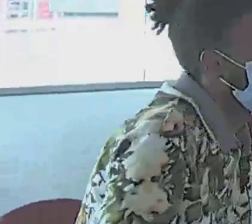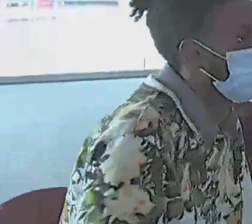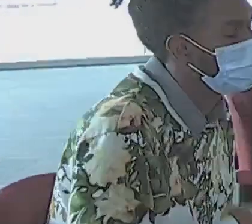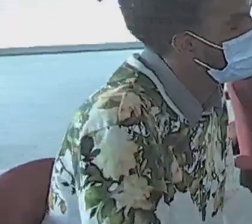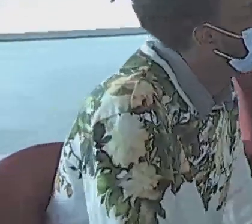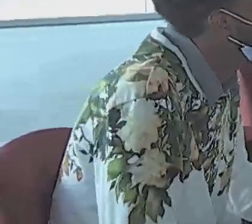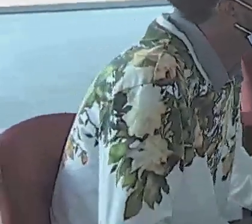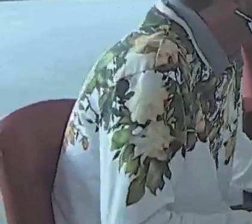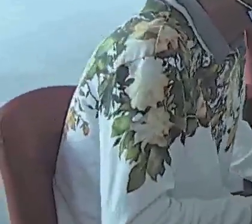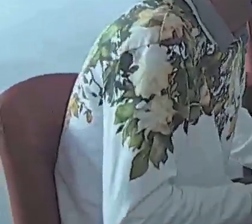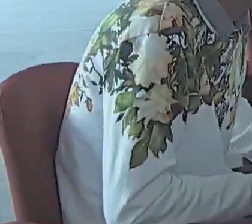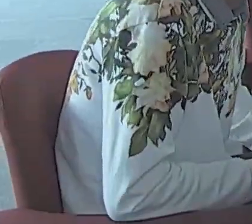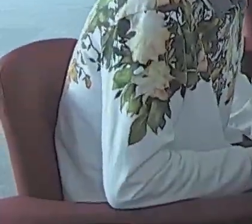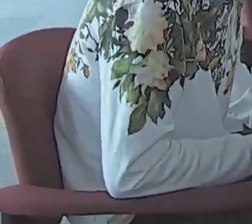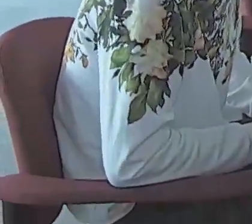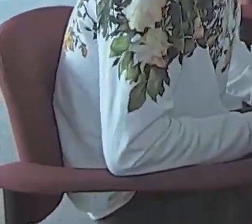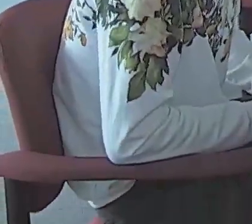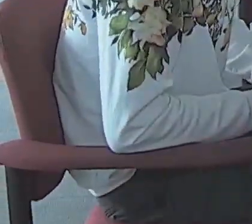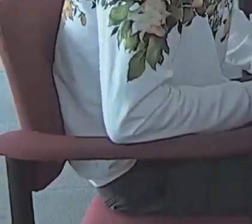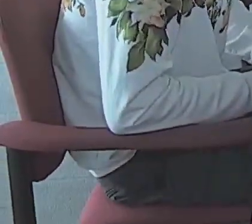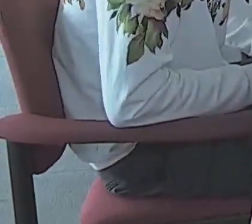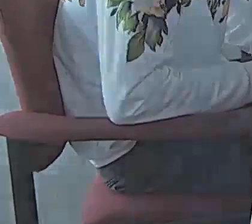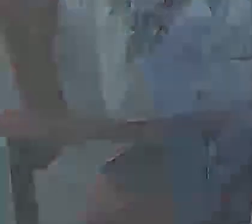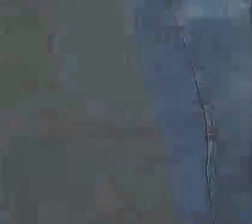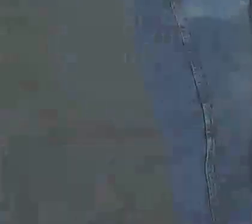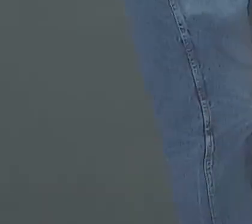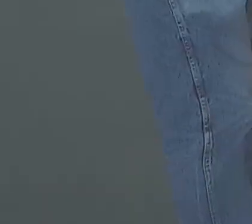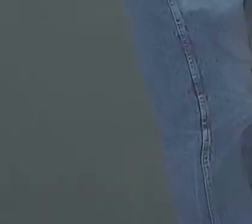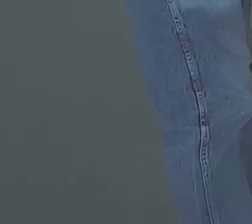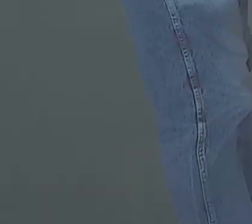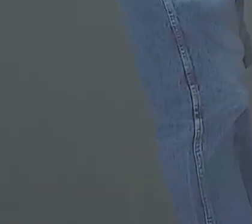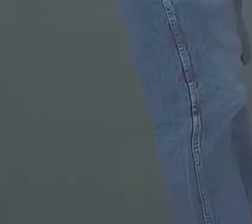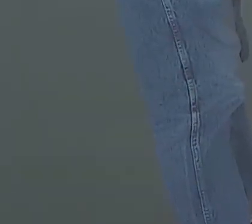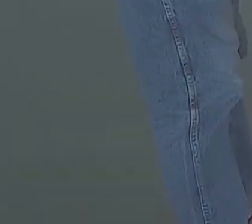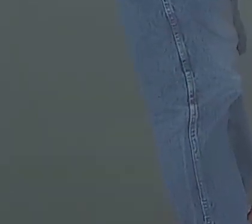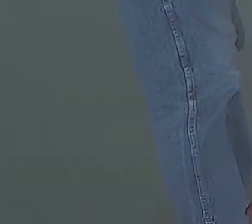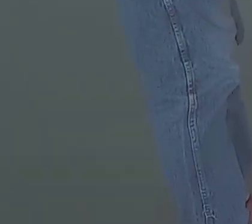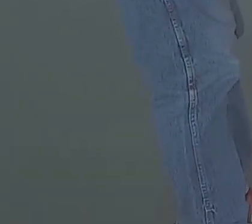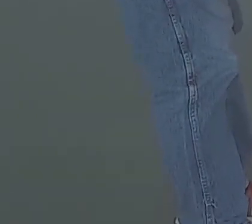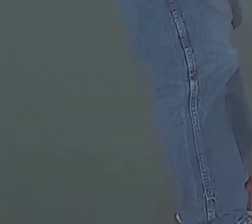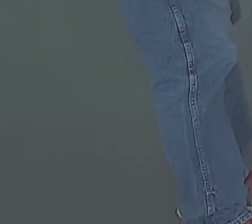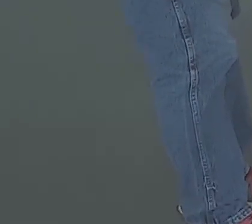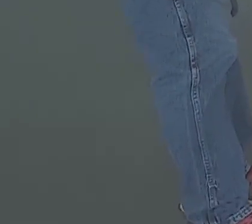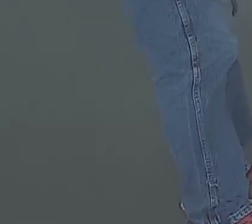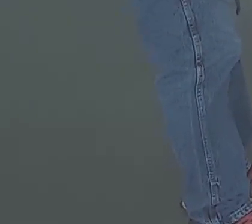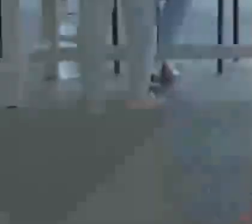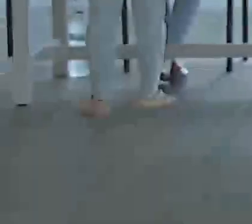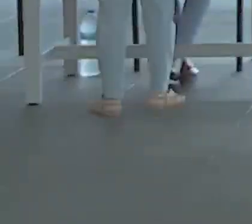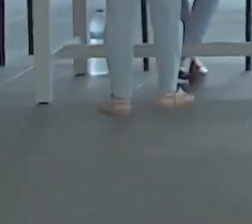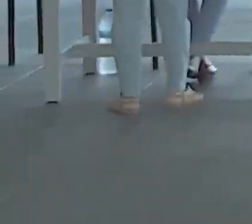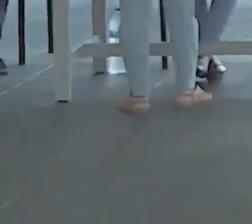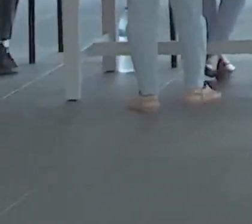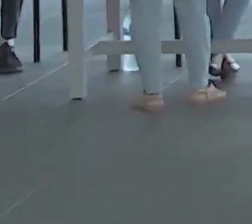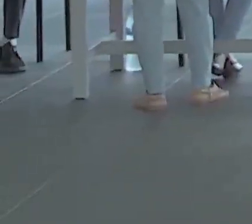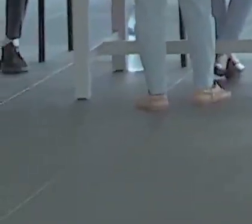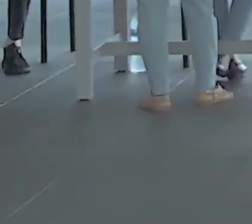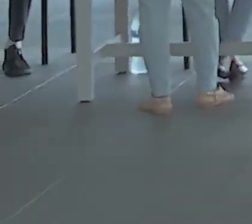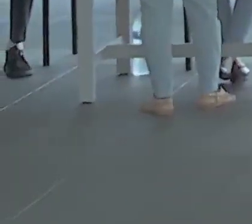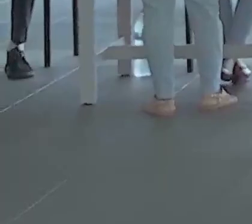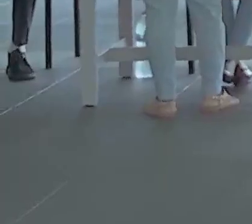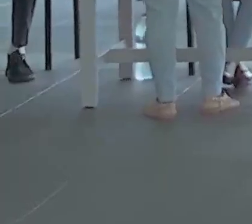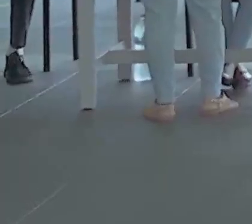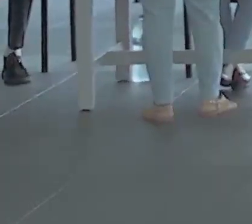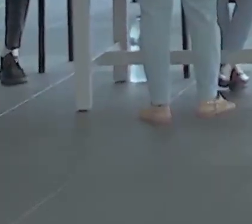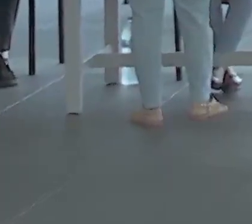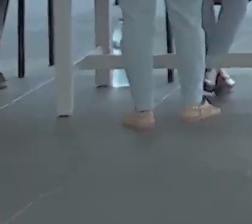a seamless transition from the classroom to cyberspace. Here are a few thoughts from those educators upon receipt of